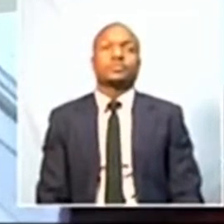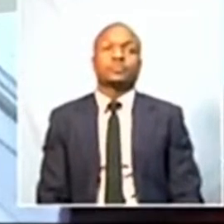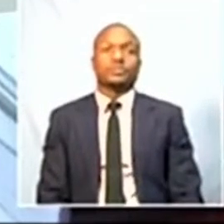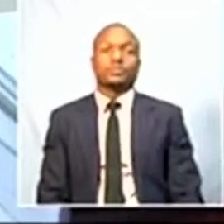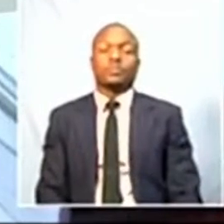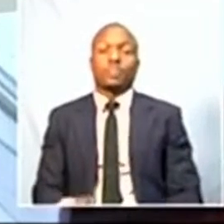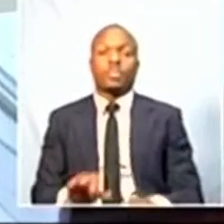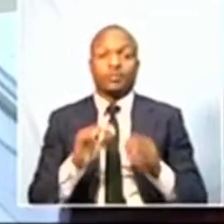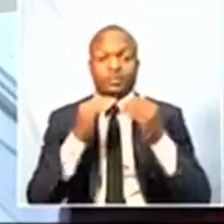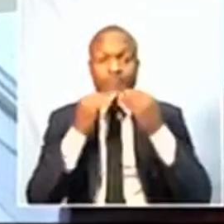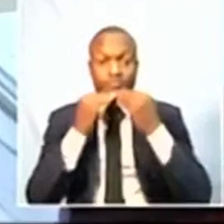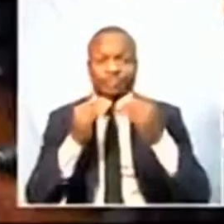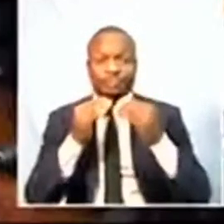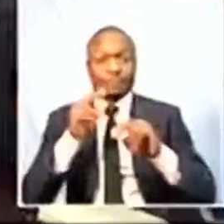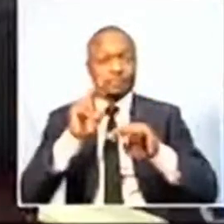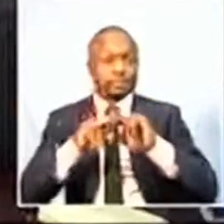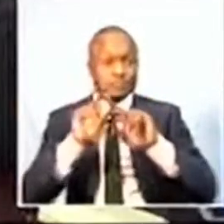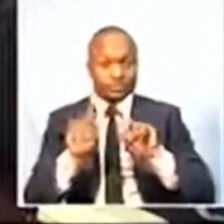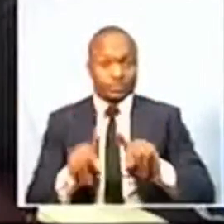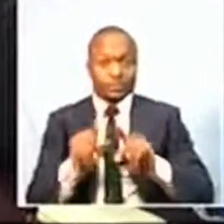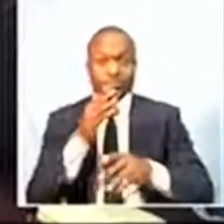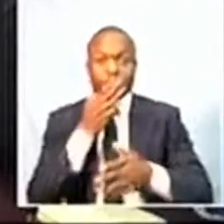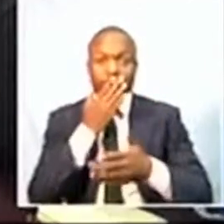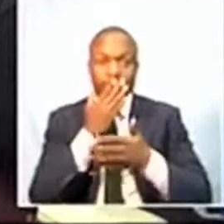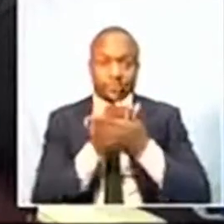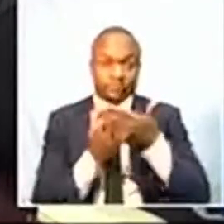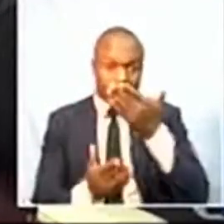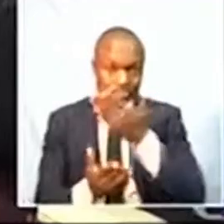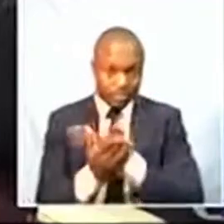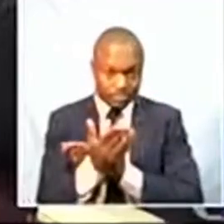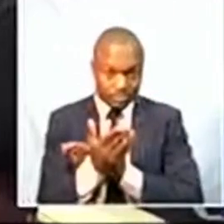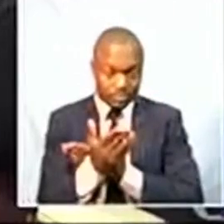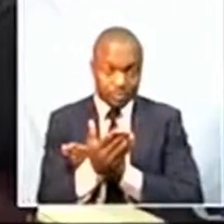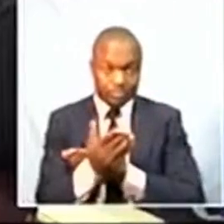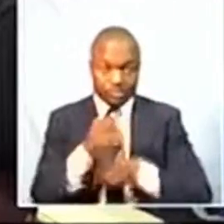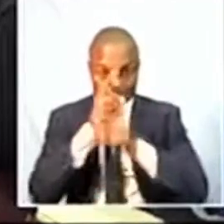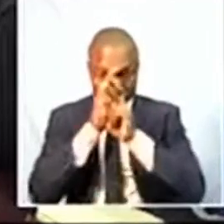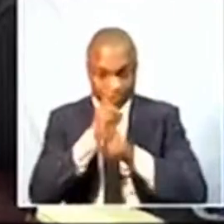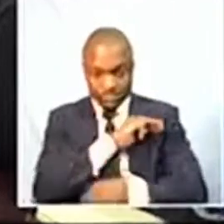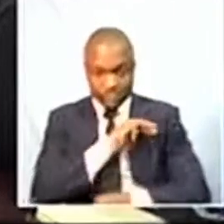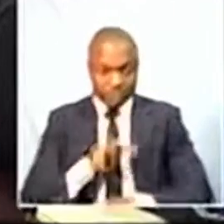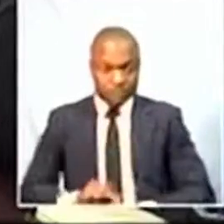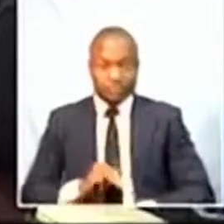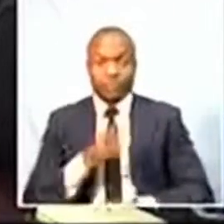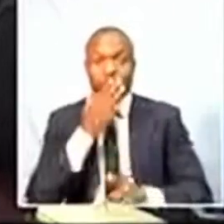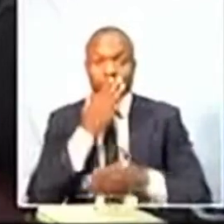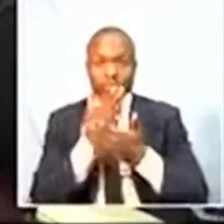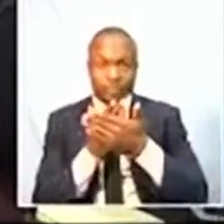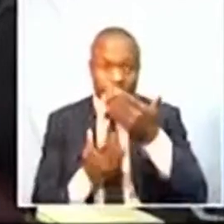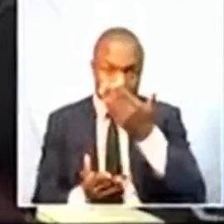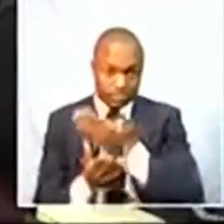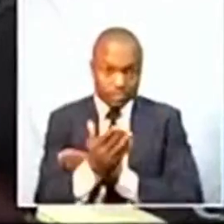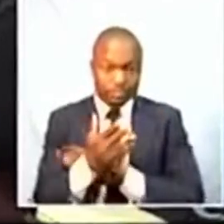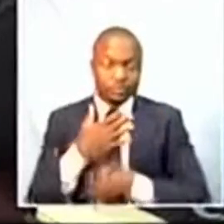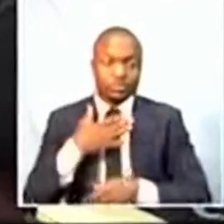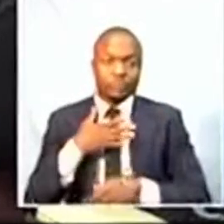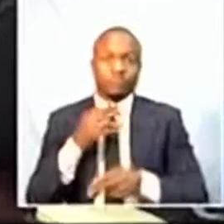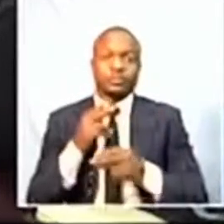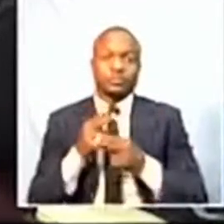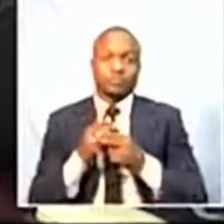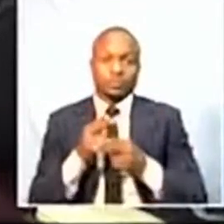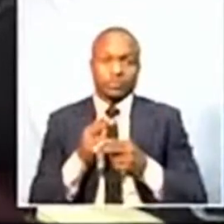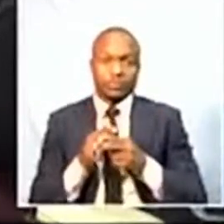Thank you so much, Chair. Good morning, Chair. Good morning, honorable members. My name is Kuyokwa